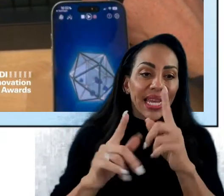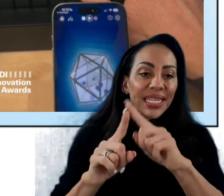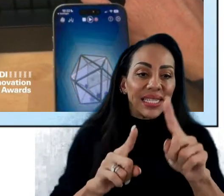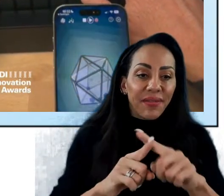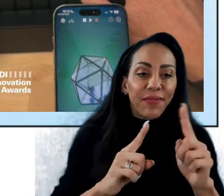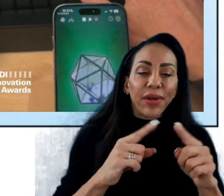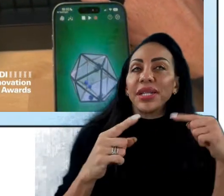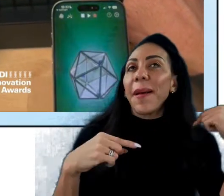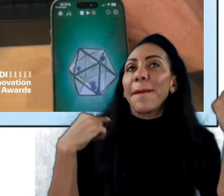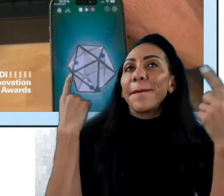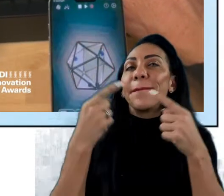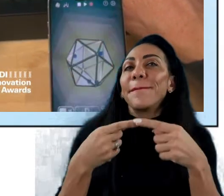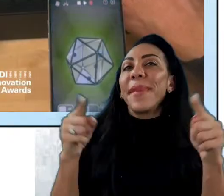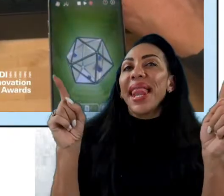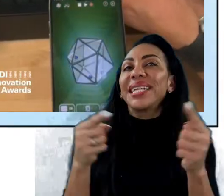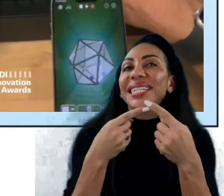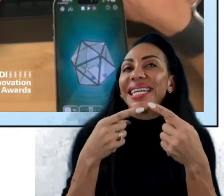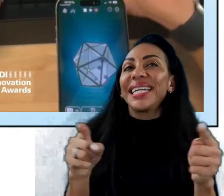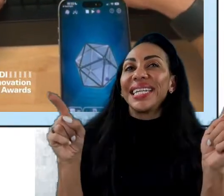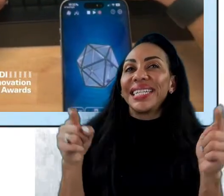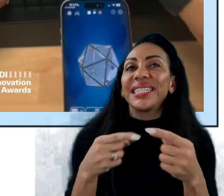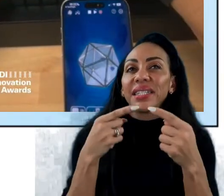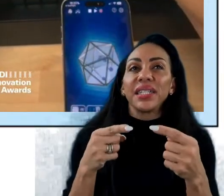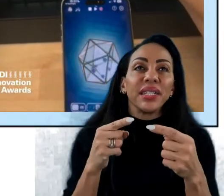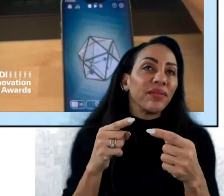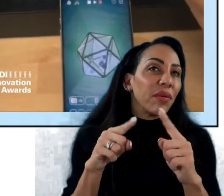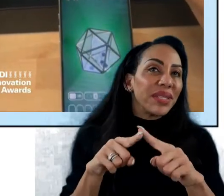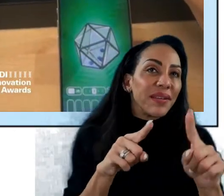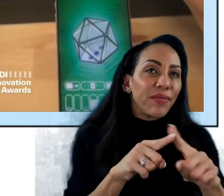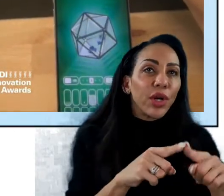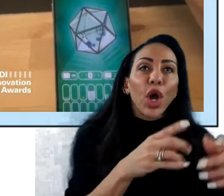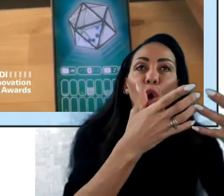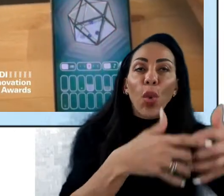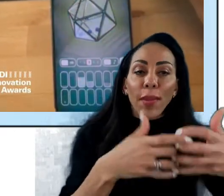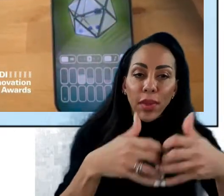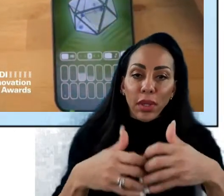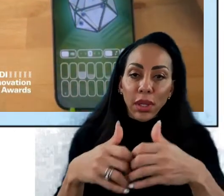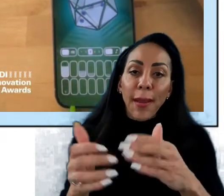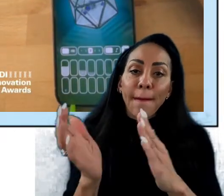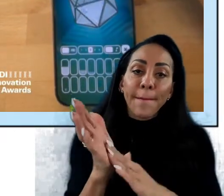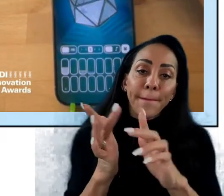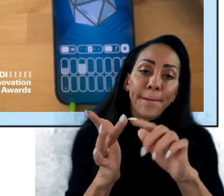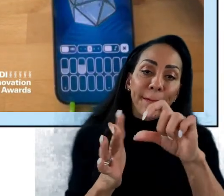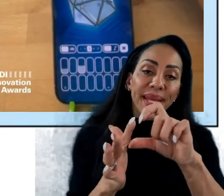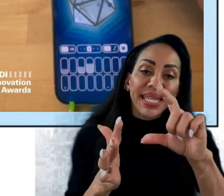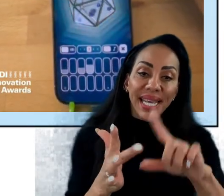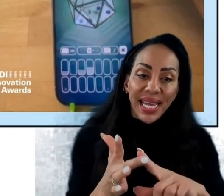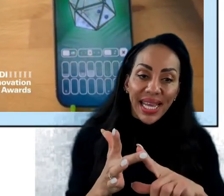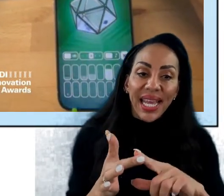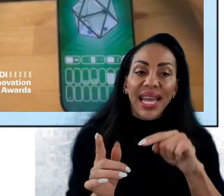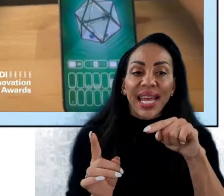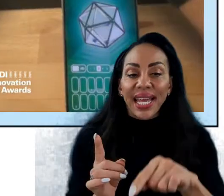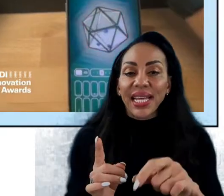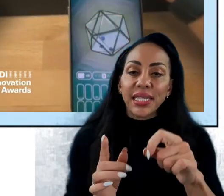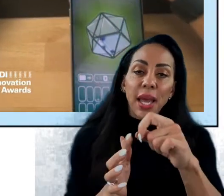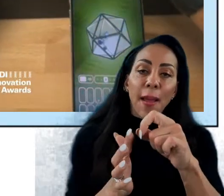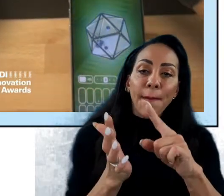different sources. And MIDI is really Playtonik's serious side,